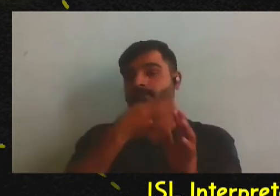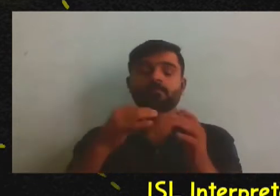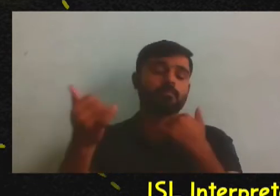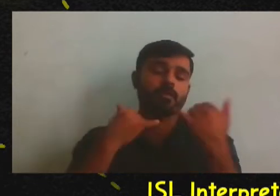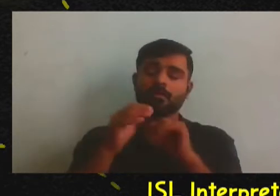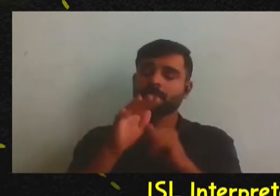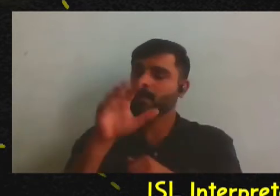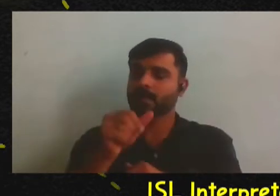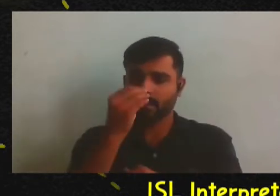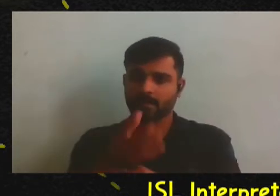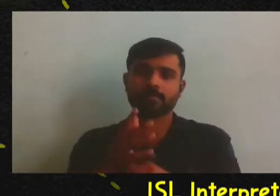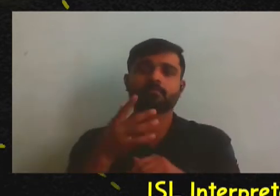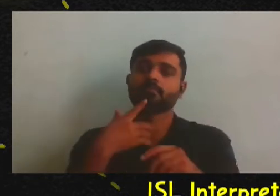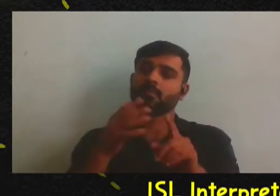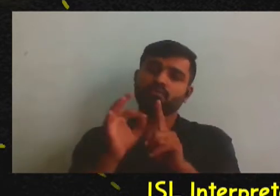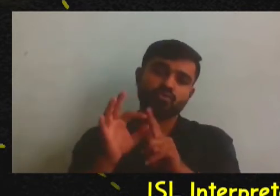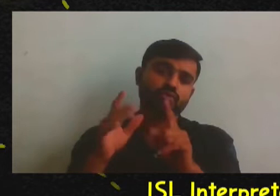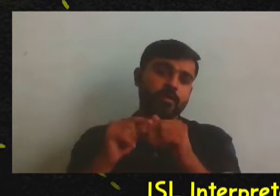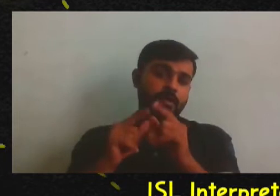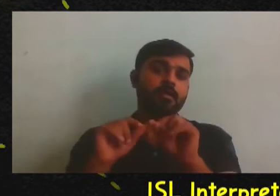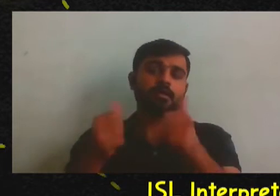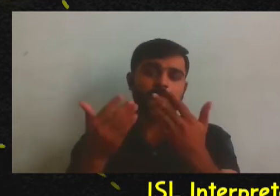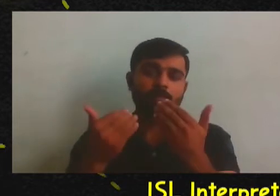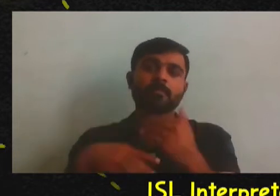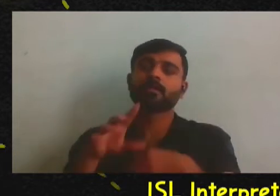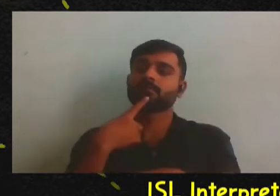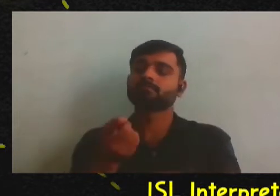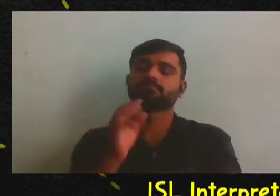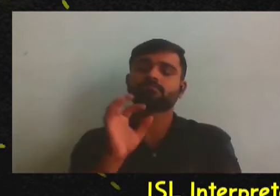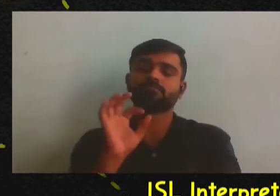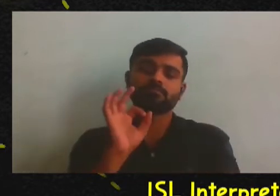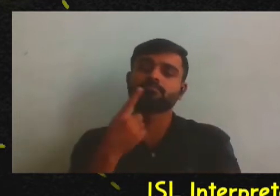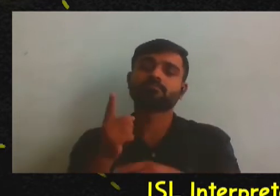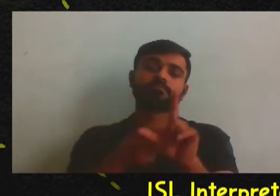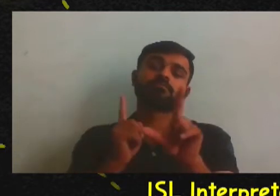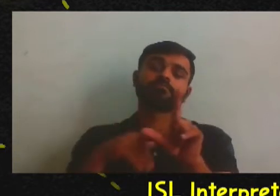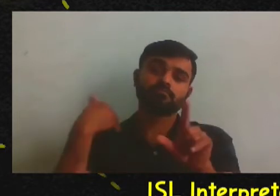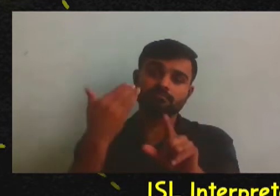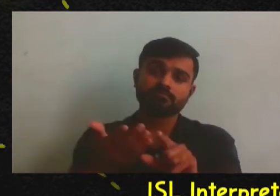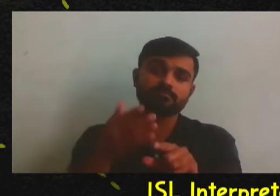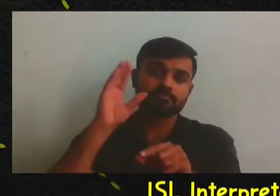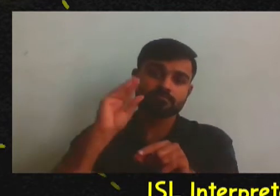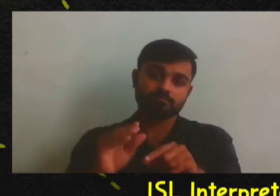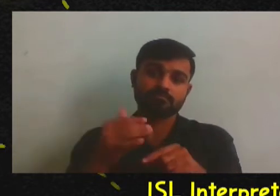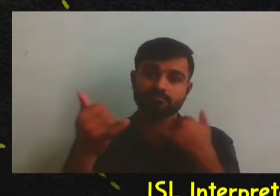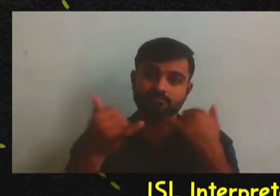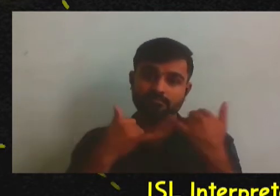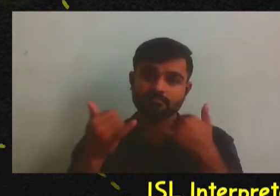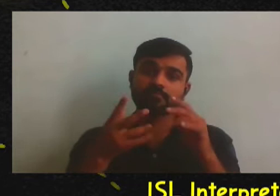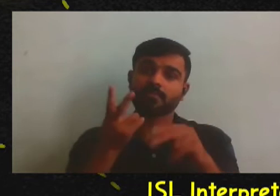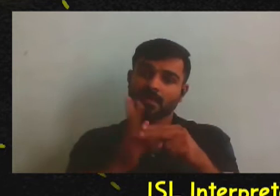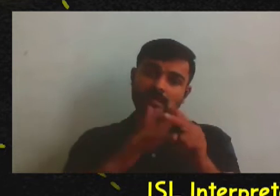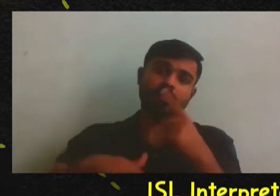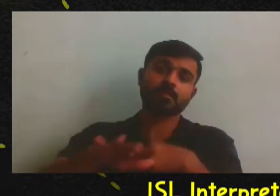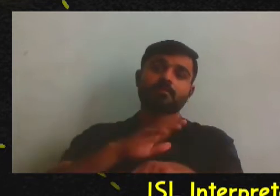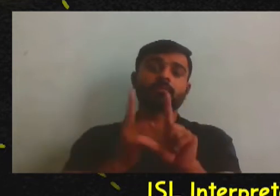So I think that has definitely been, I won't say, over the years, less and less those kinds of calls, but certainly when one hears one of